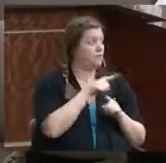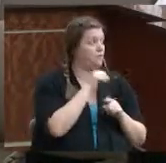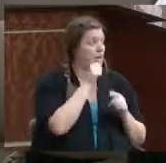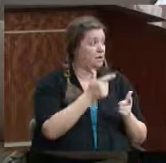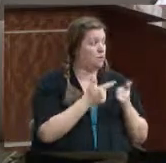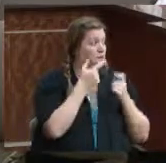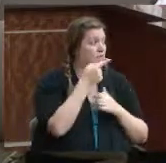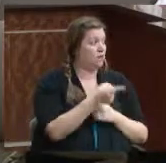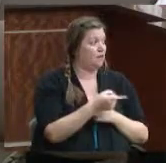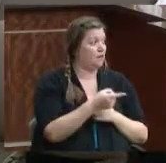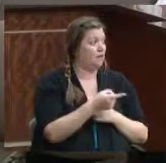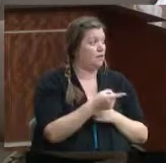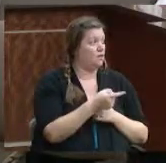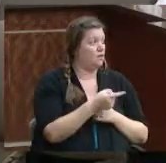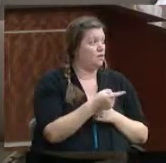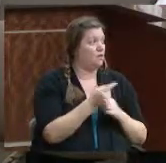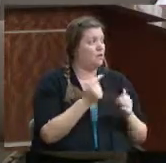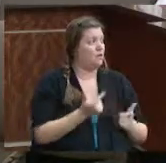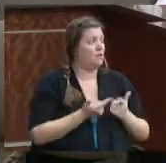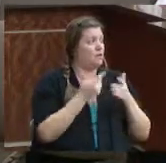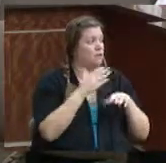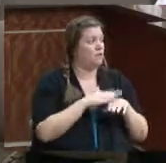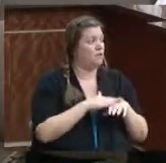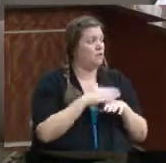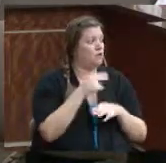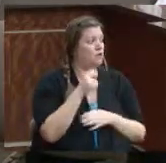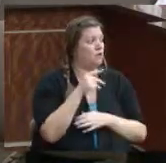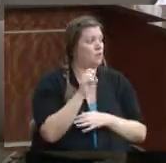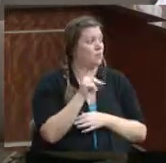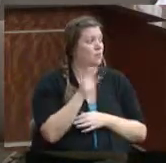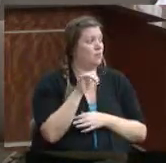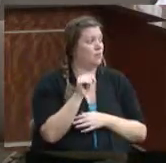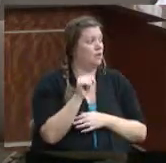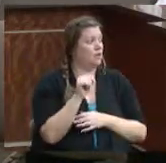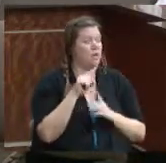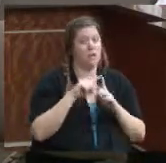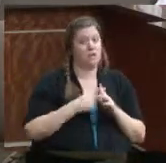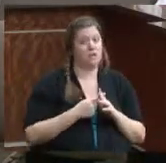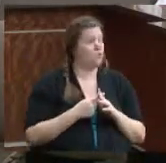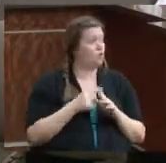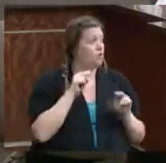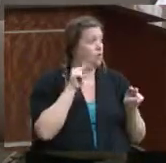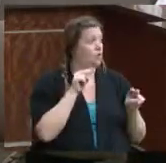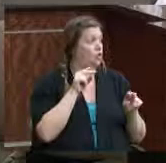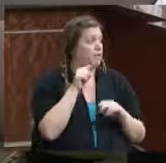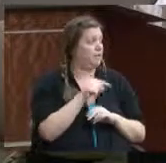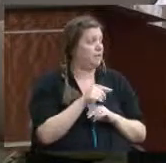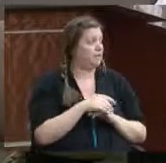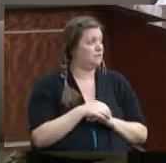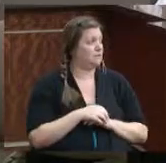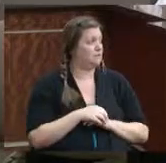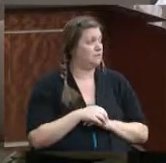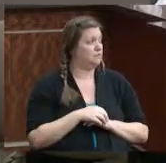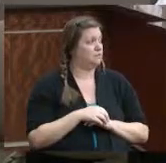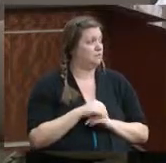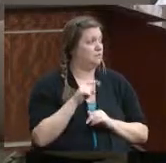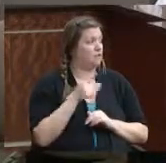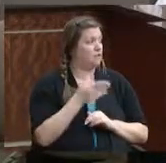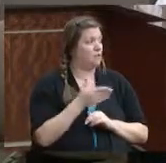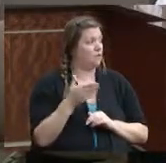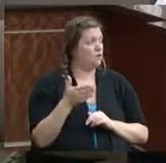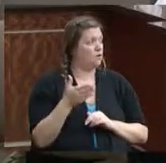down there. I live right on the parking lot. And I started looking at this. There